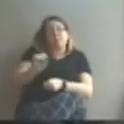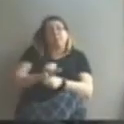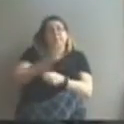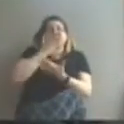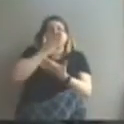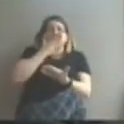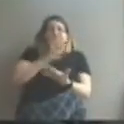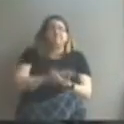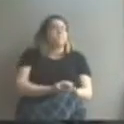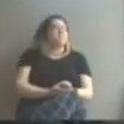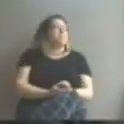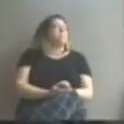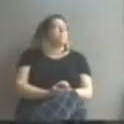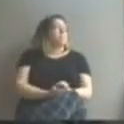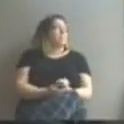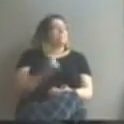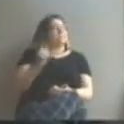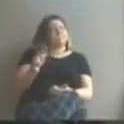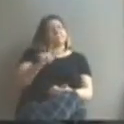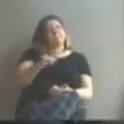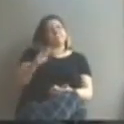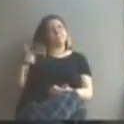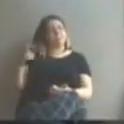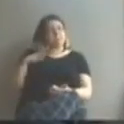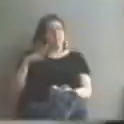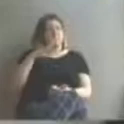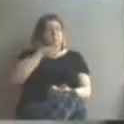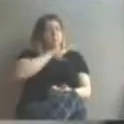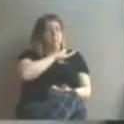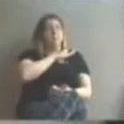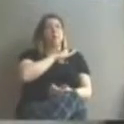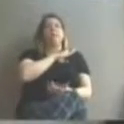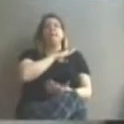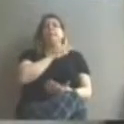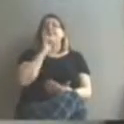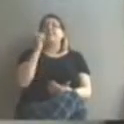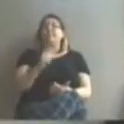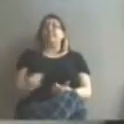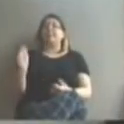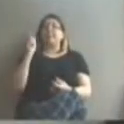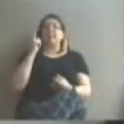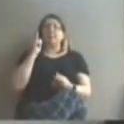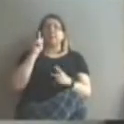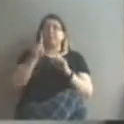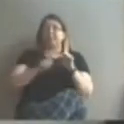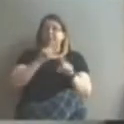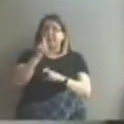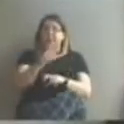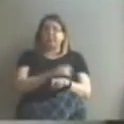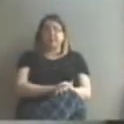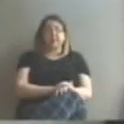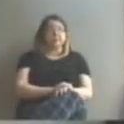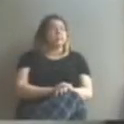at that time, I want to turn it over to our board to launch into any questions that anyone might have.